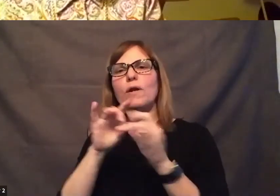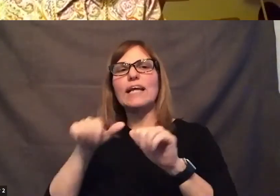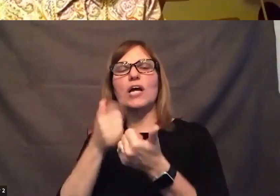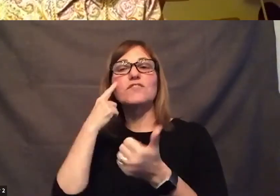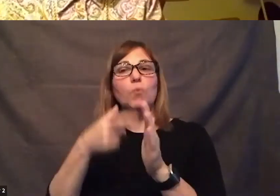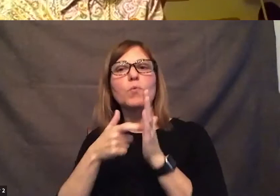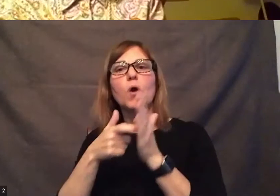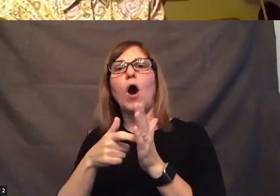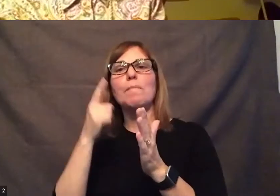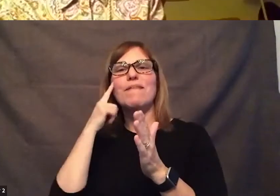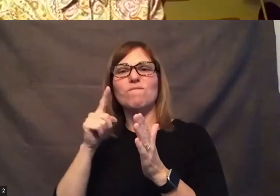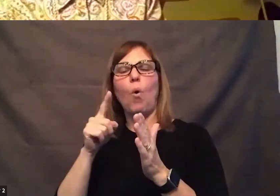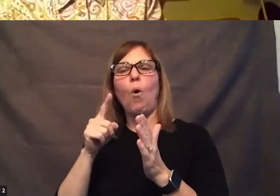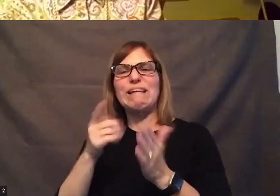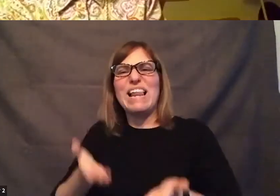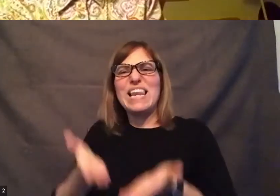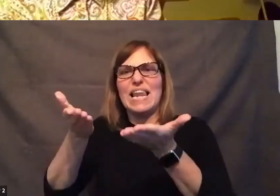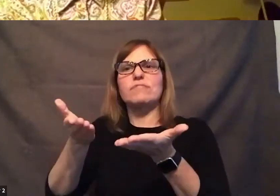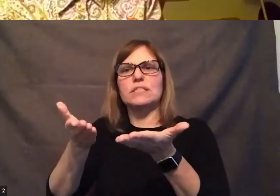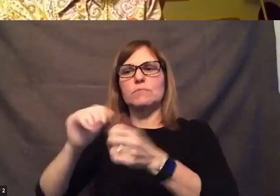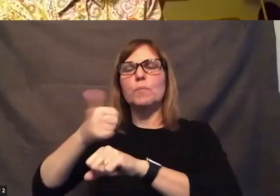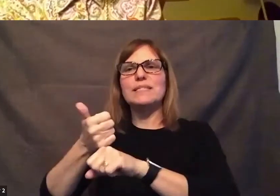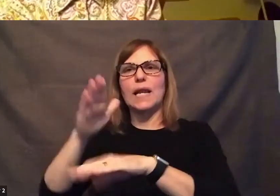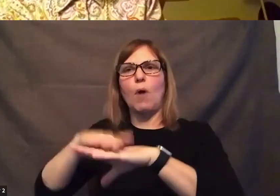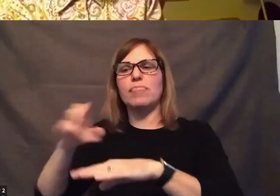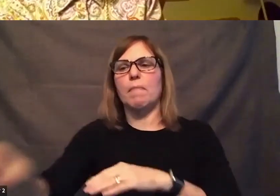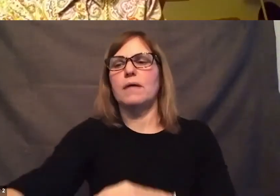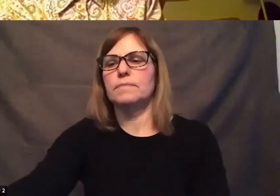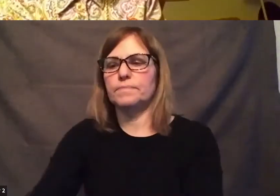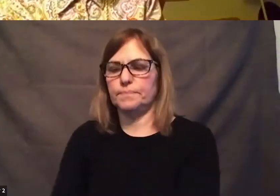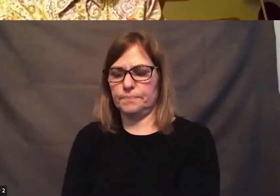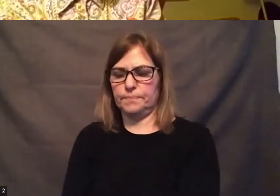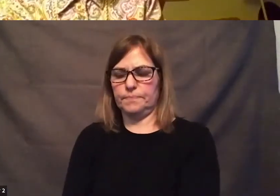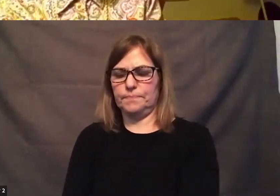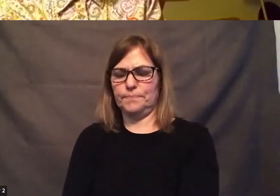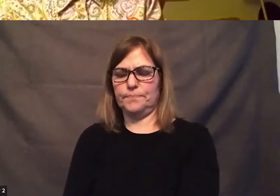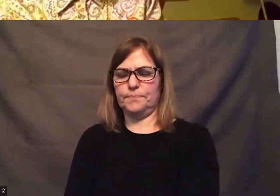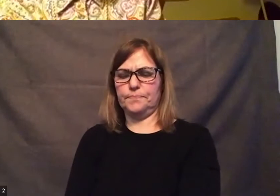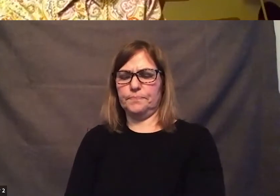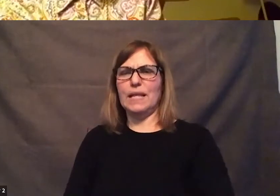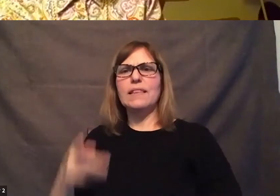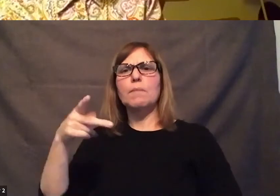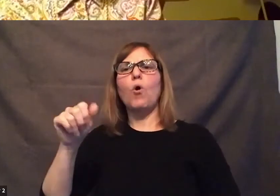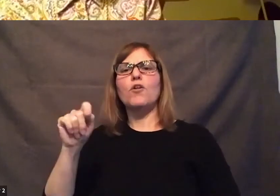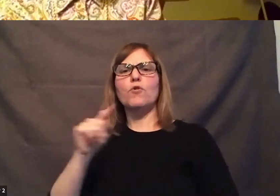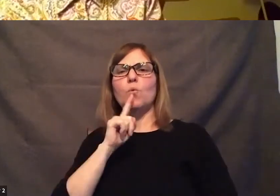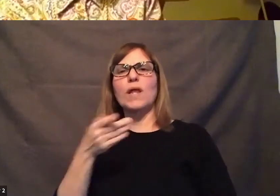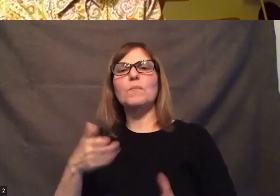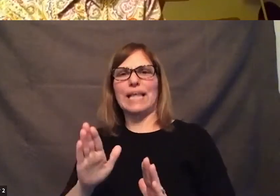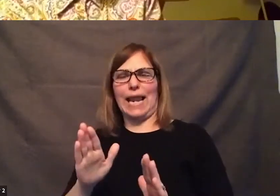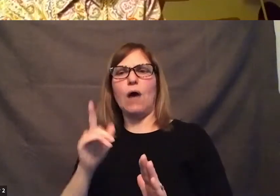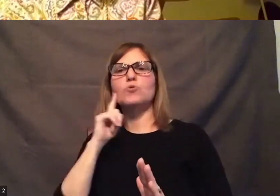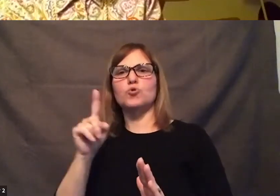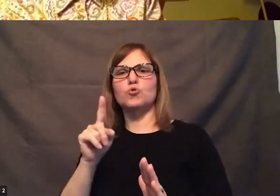lifts on buses. And at the end of 1979, the Port Authority was permitted to move